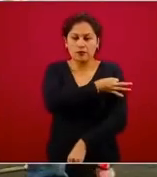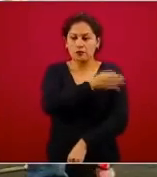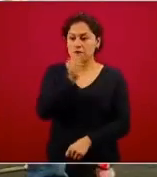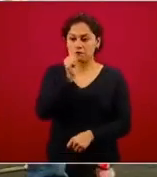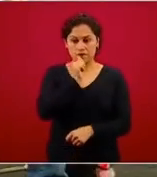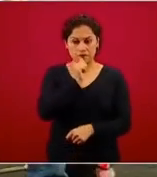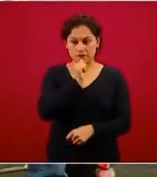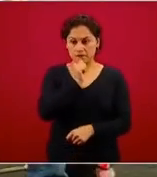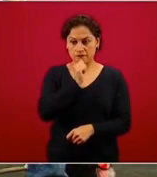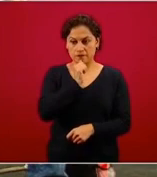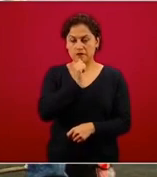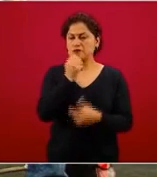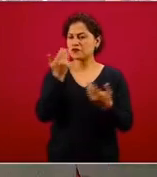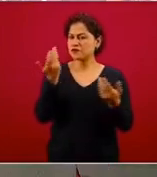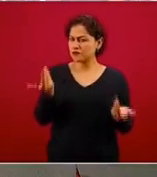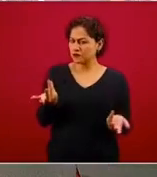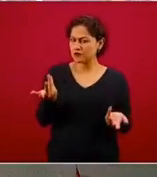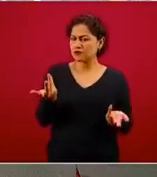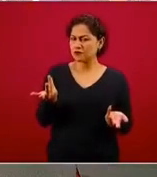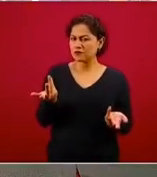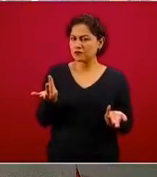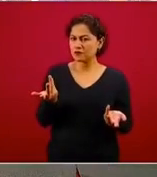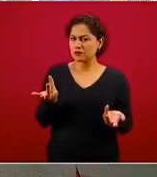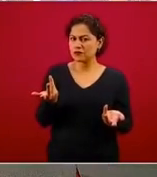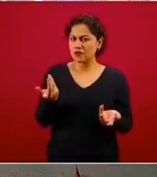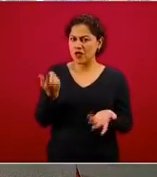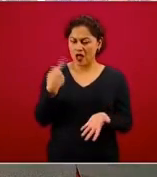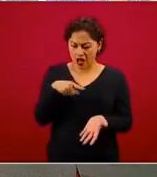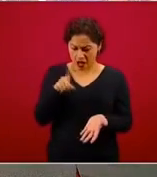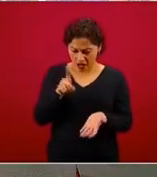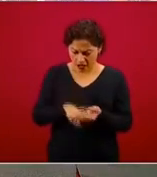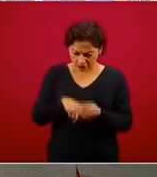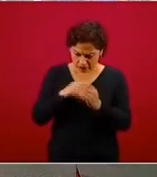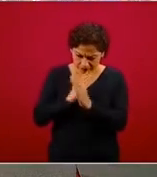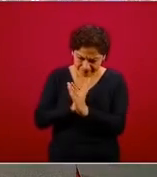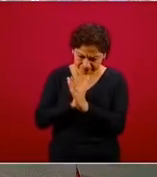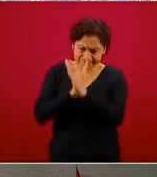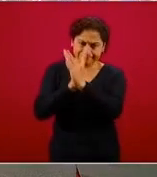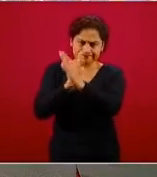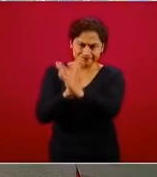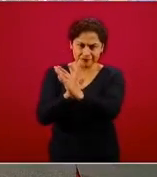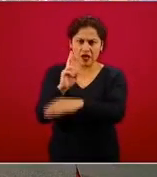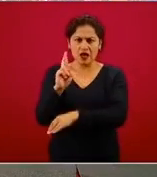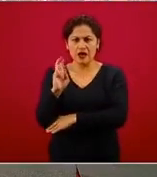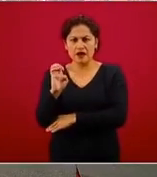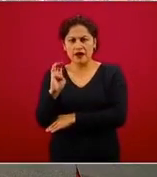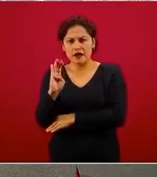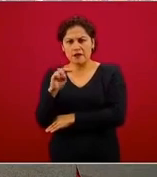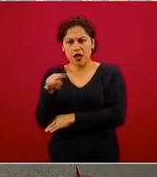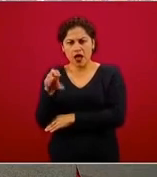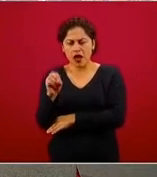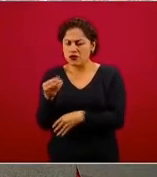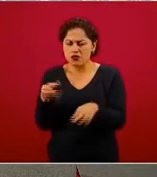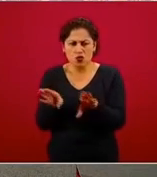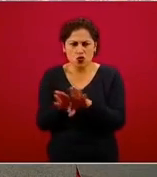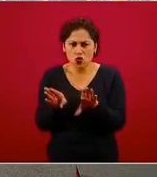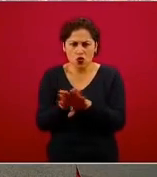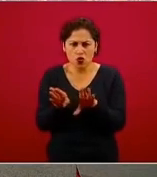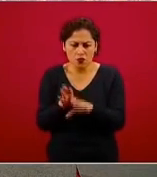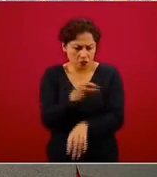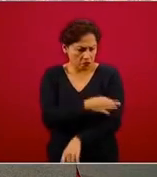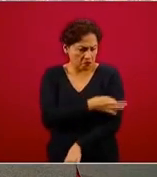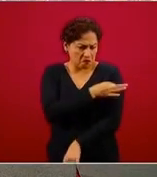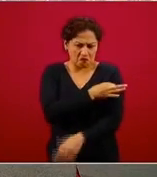Liliana, how is the vaccination in terms of herd immunity? Can you tell us how